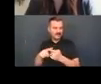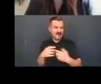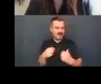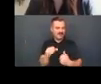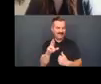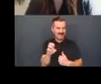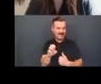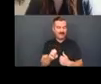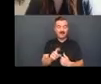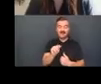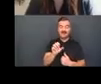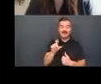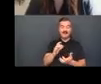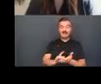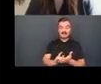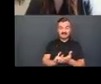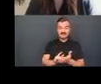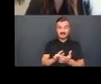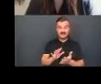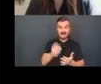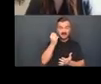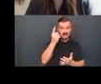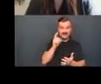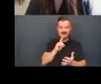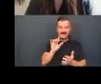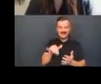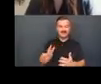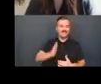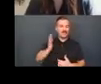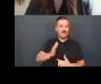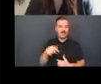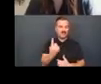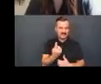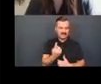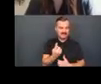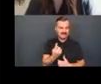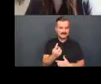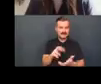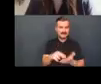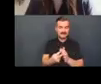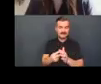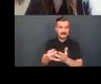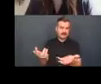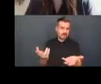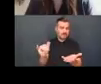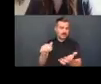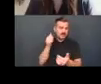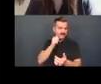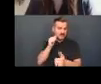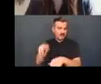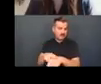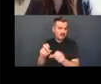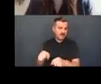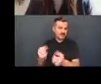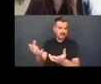understanding of access remains in a largely formal register, neglecting both the practical conditions of possibility for